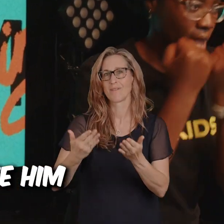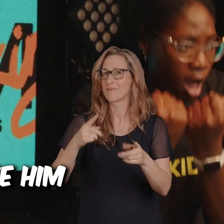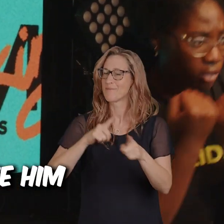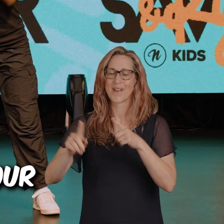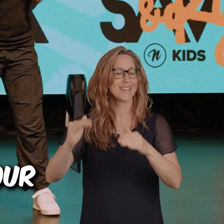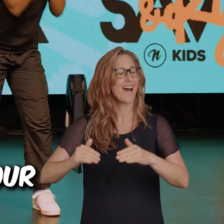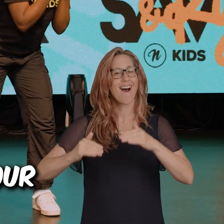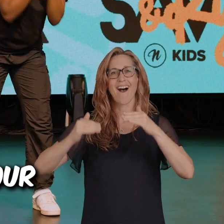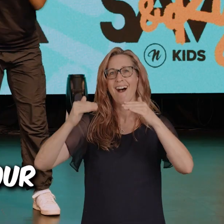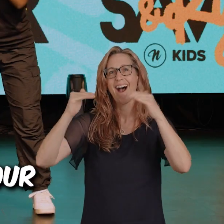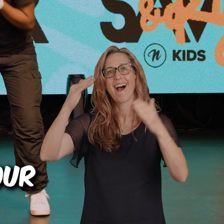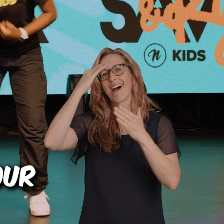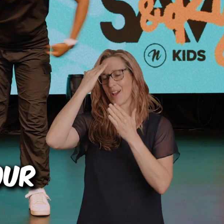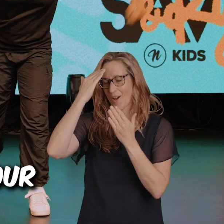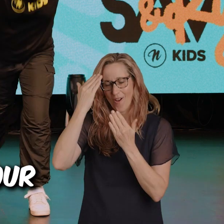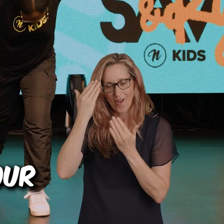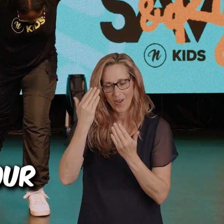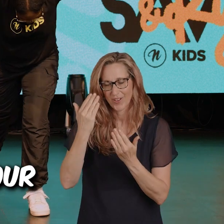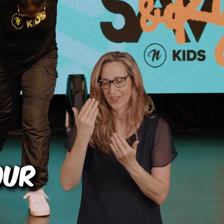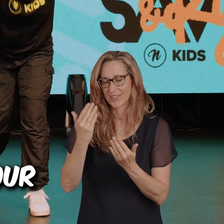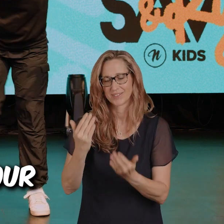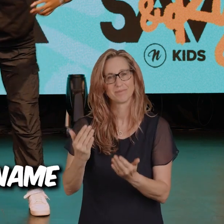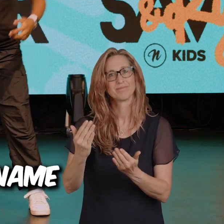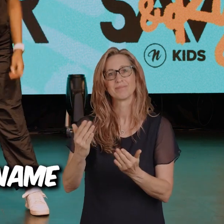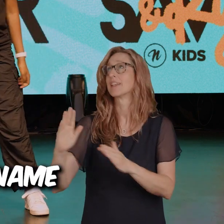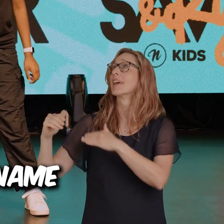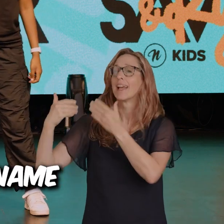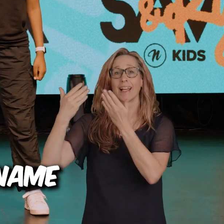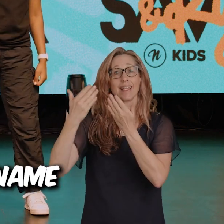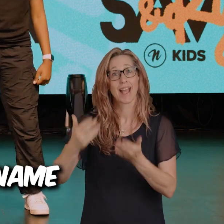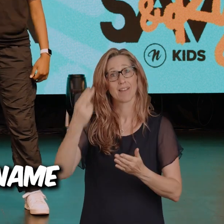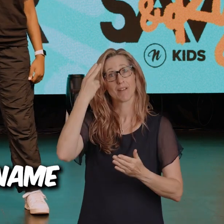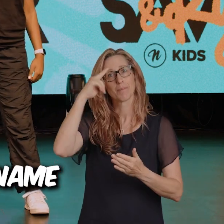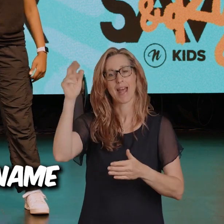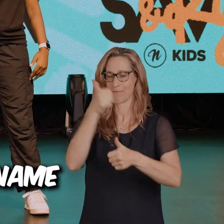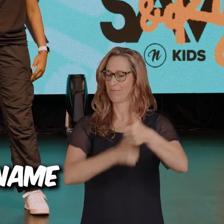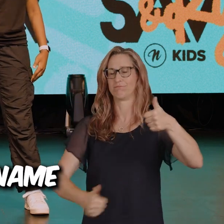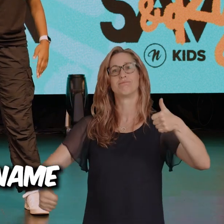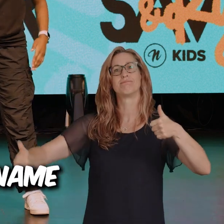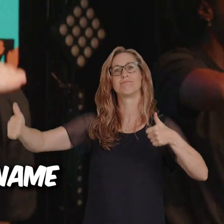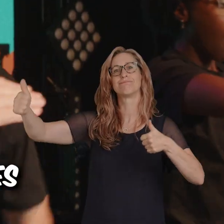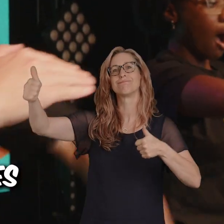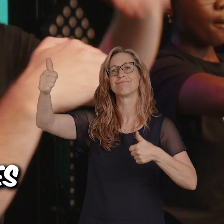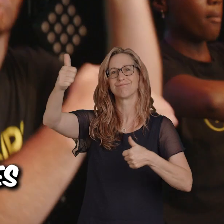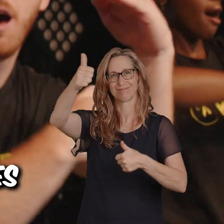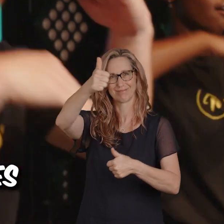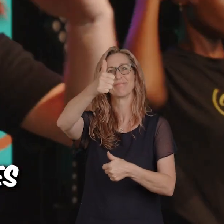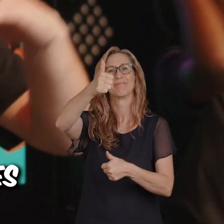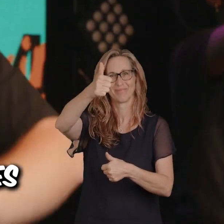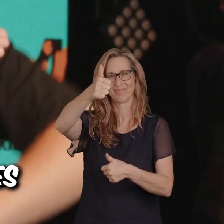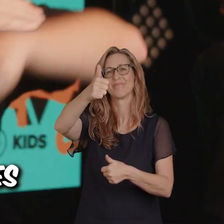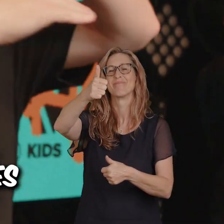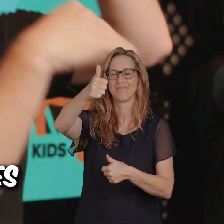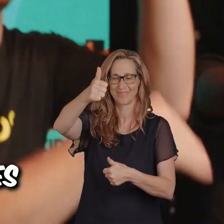him the highest honor and gave him the name